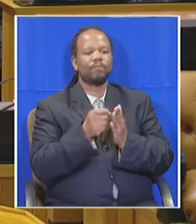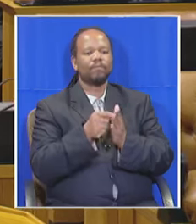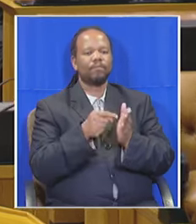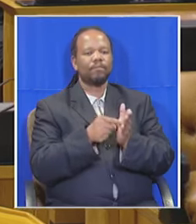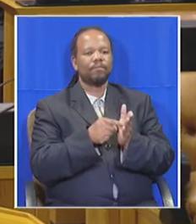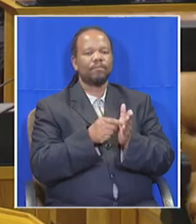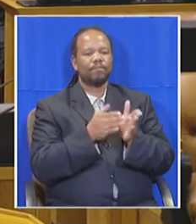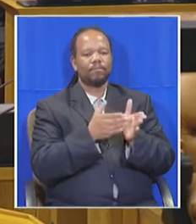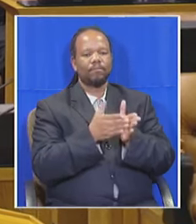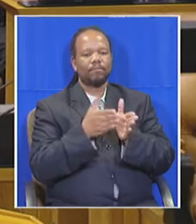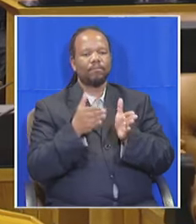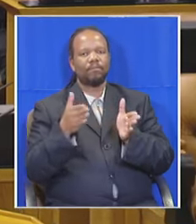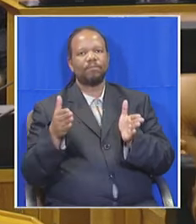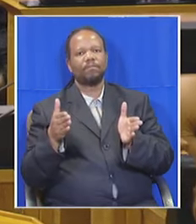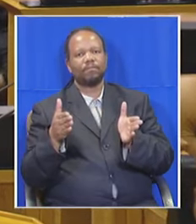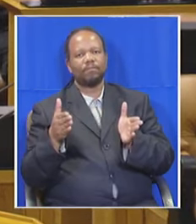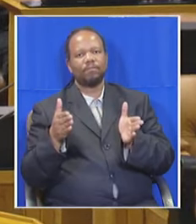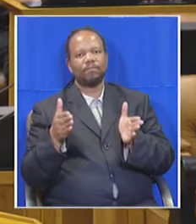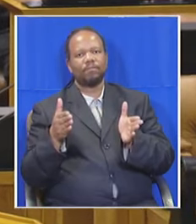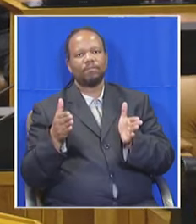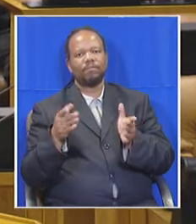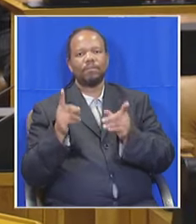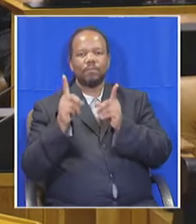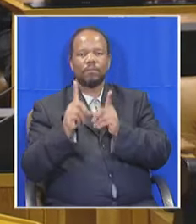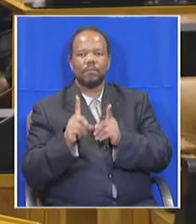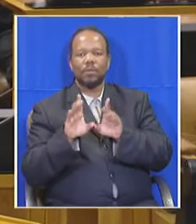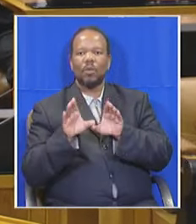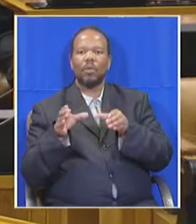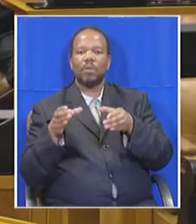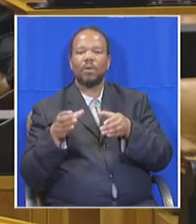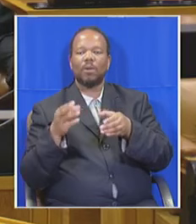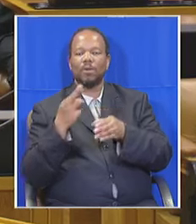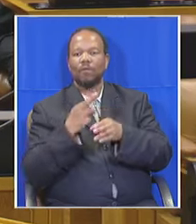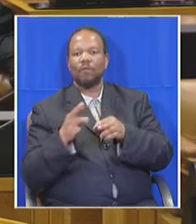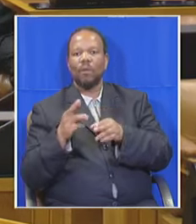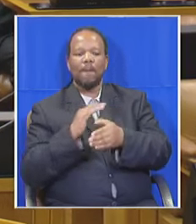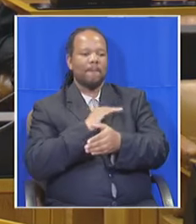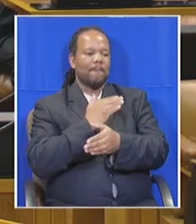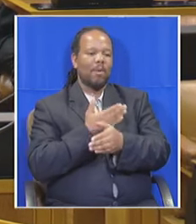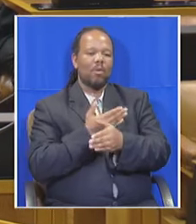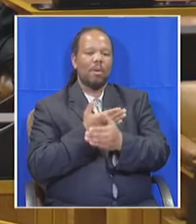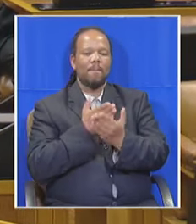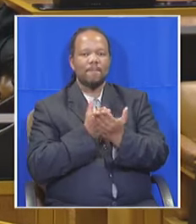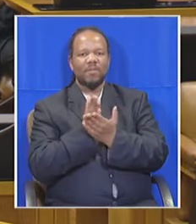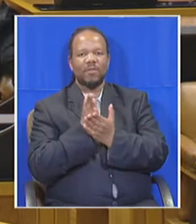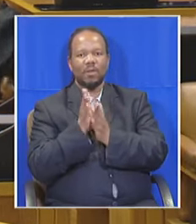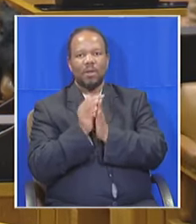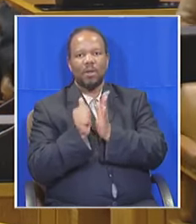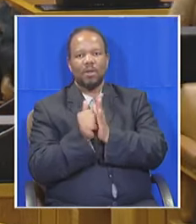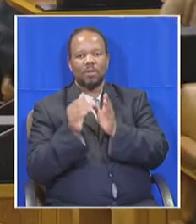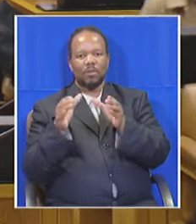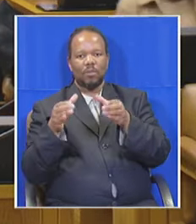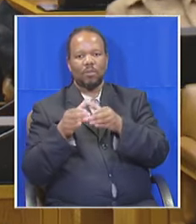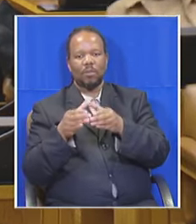which the Ad Hoc Committee on the Review of the Powers and Privileges Act has to complete its task to the